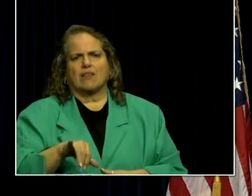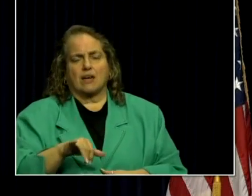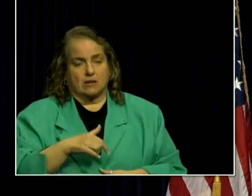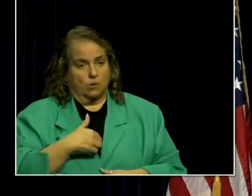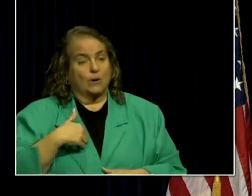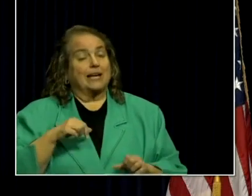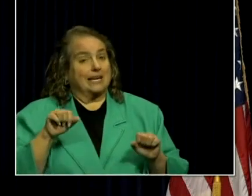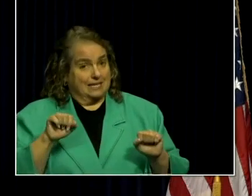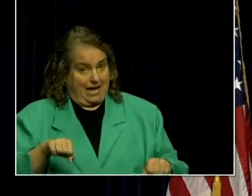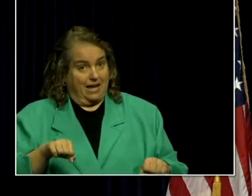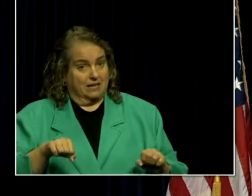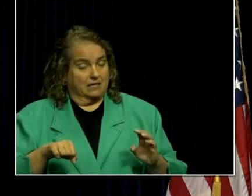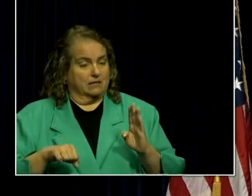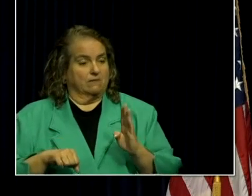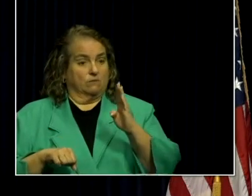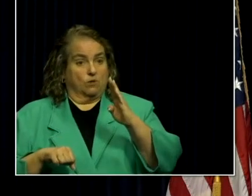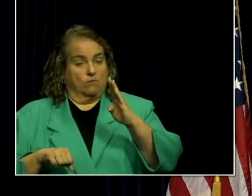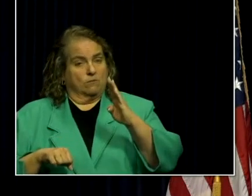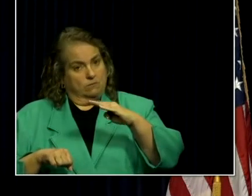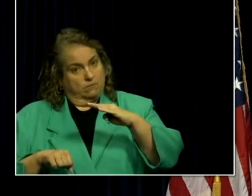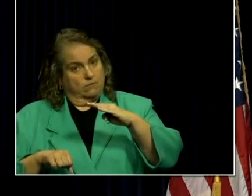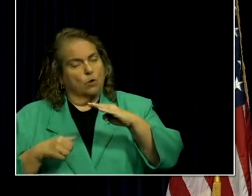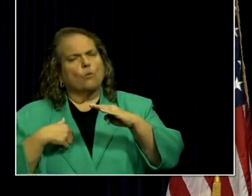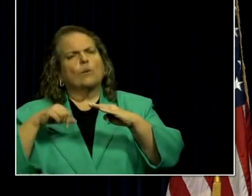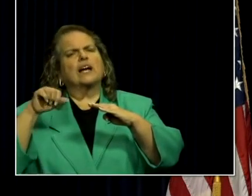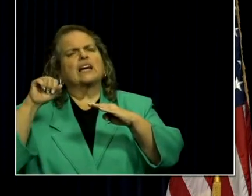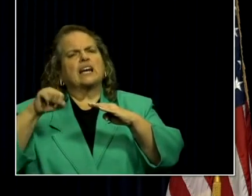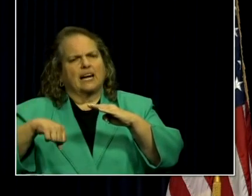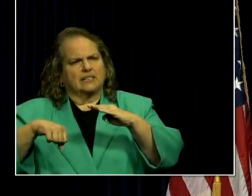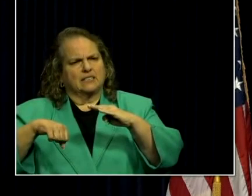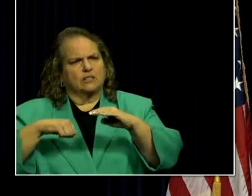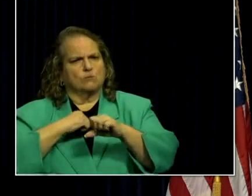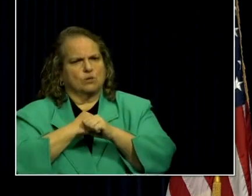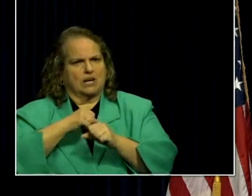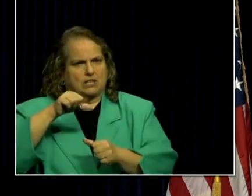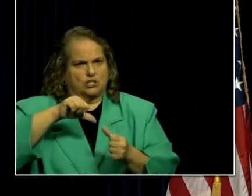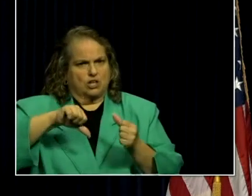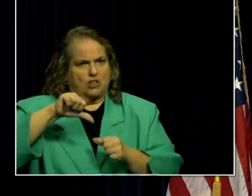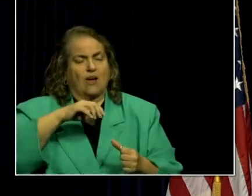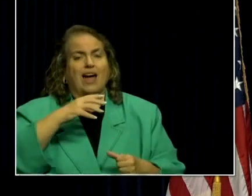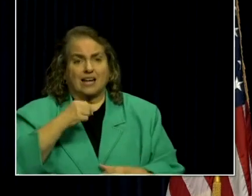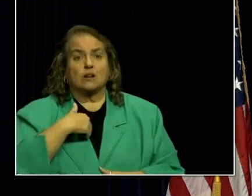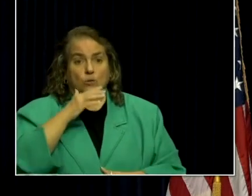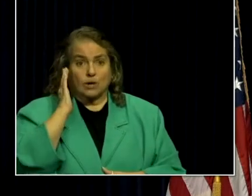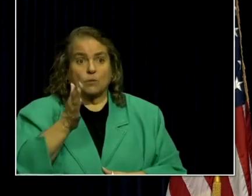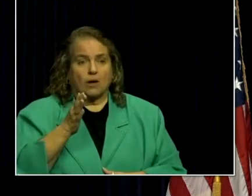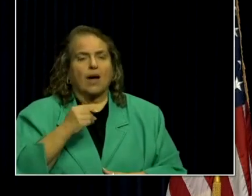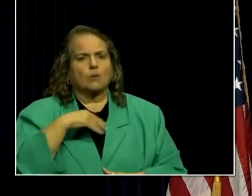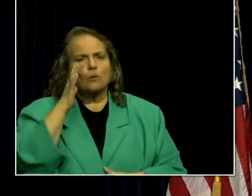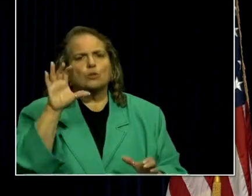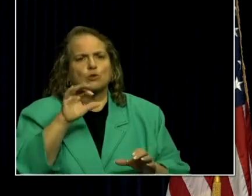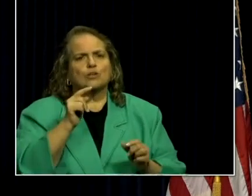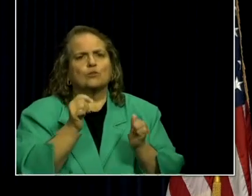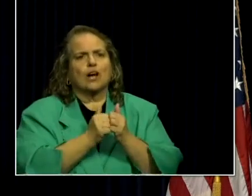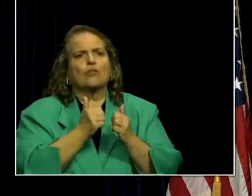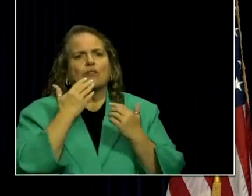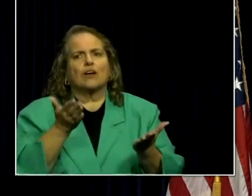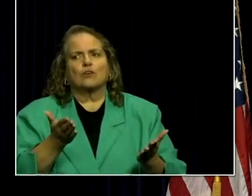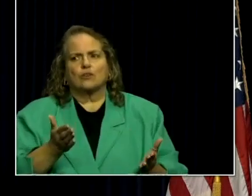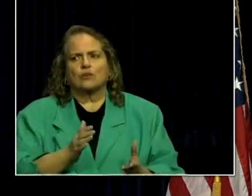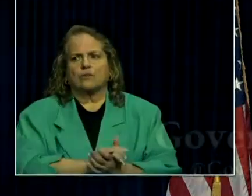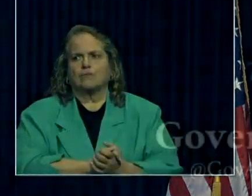can flatten this curve. We can protect each other, and we're going to do it, and we're going to do it together. Thank you all.